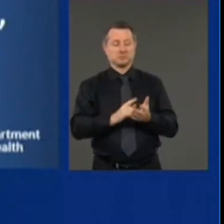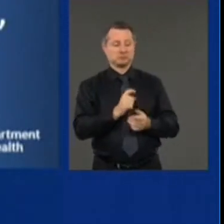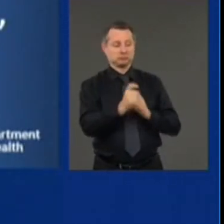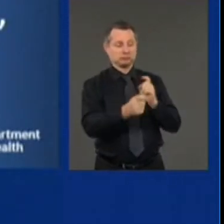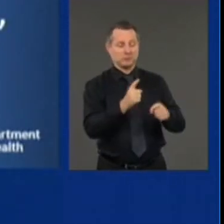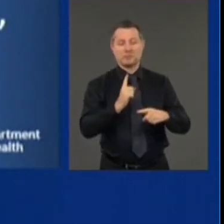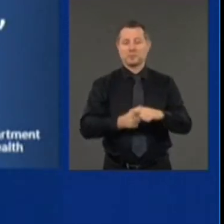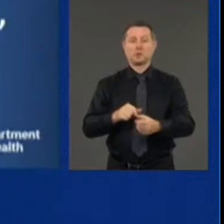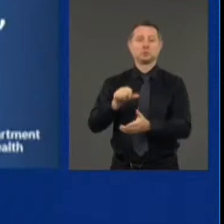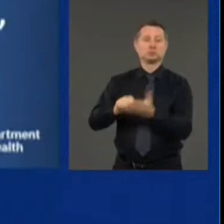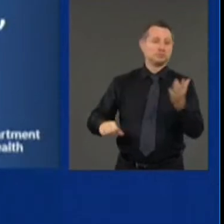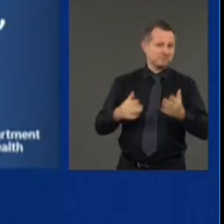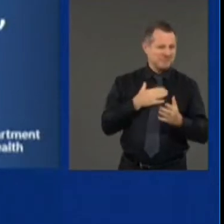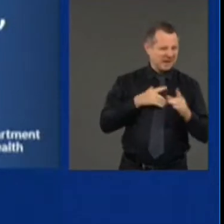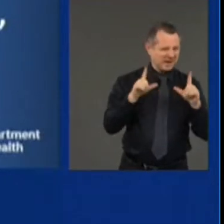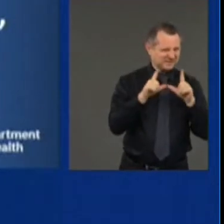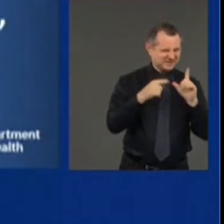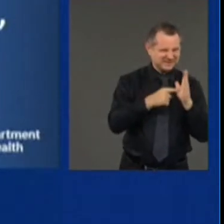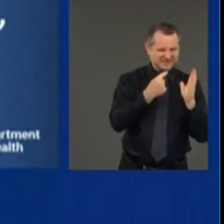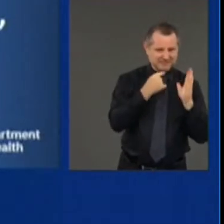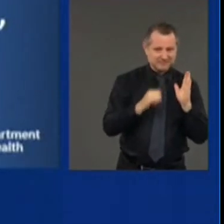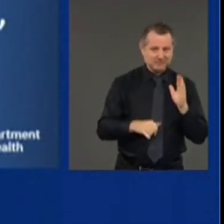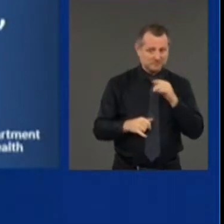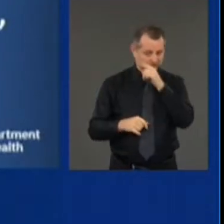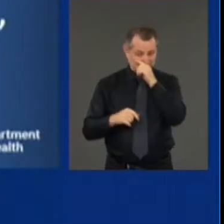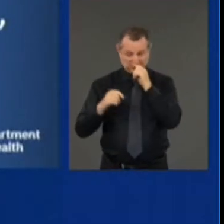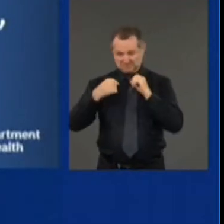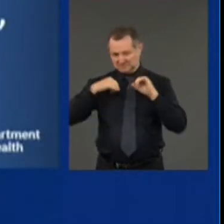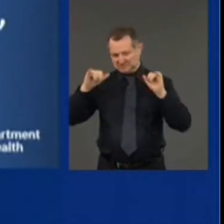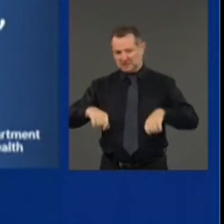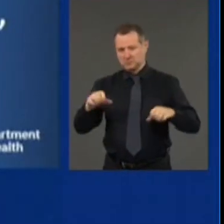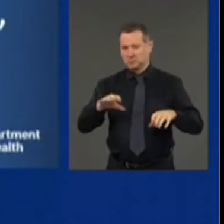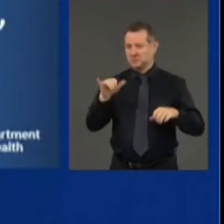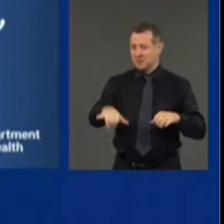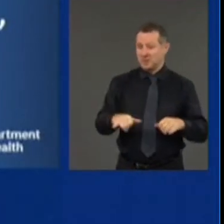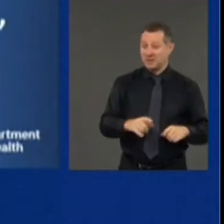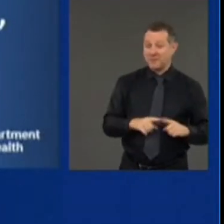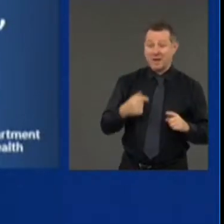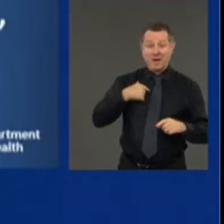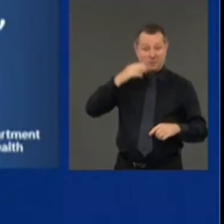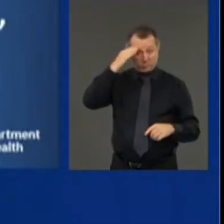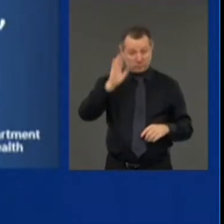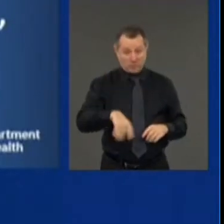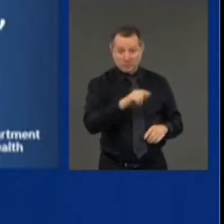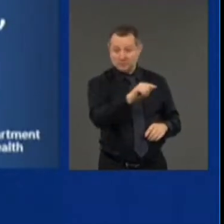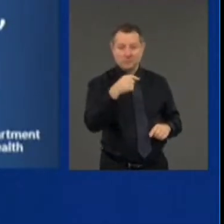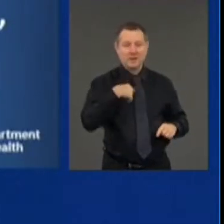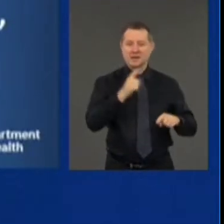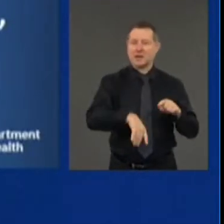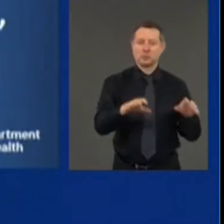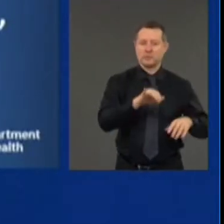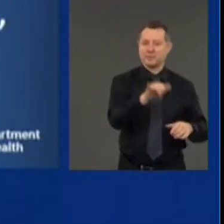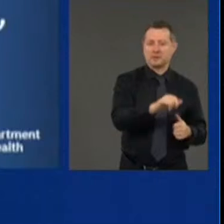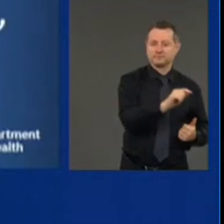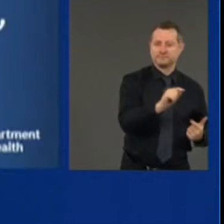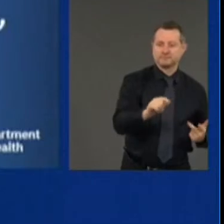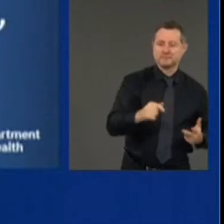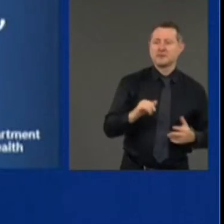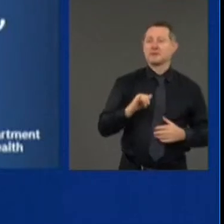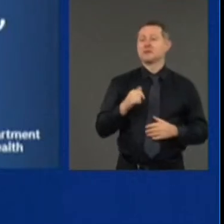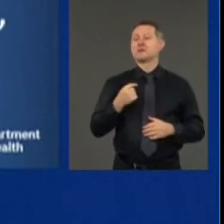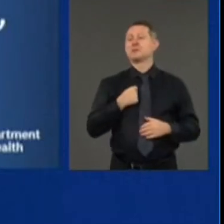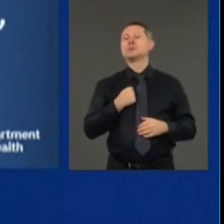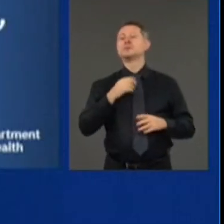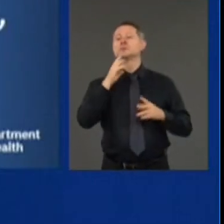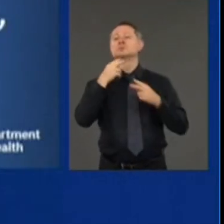says. I know that I'm licensed to do things, but I know that there are things that I can't do and I would not do. I would not take out your